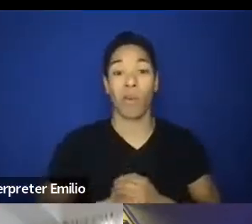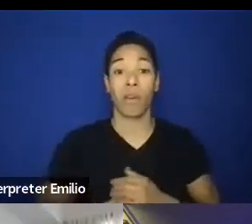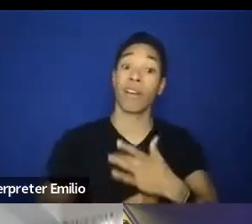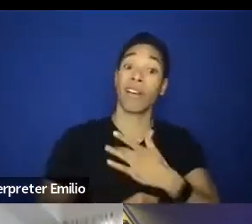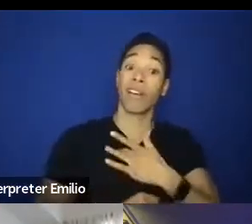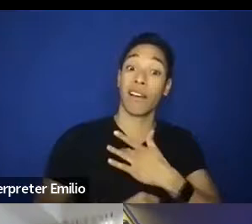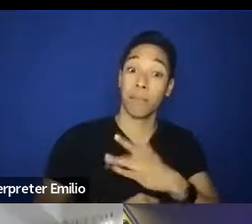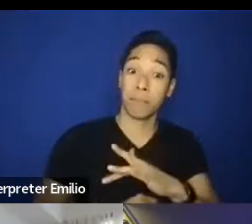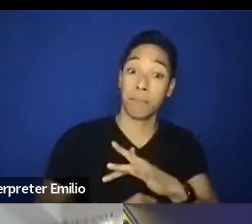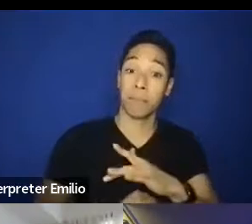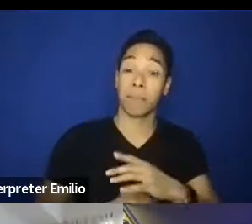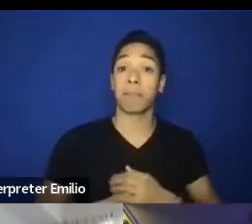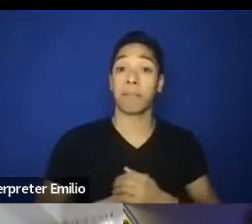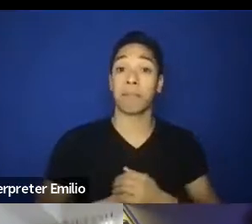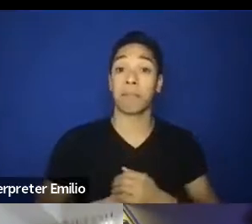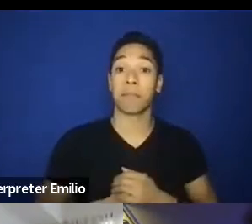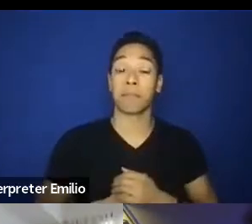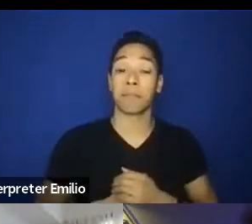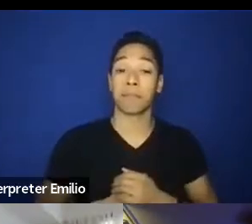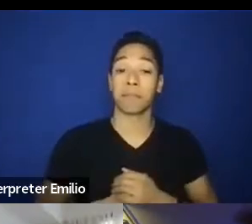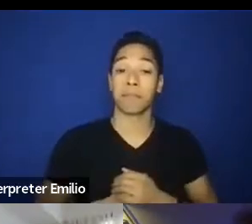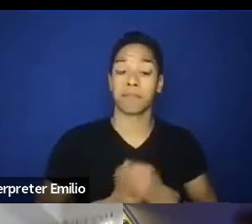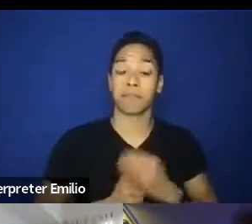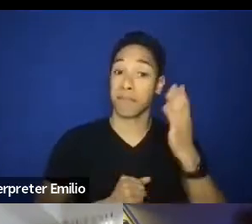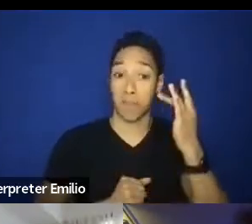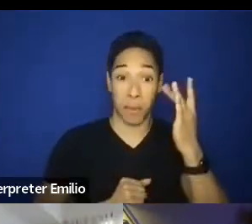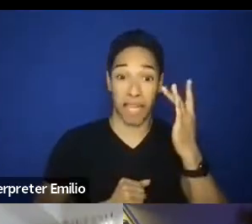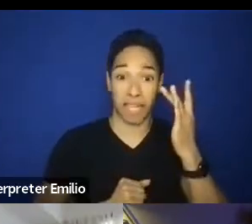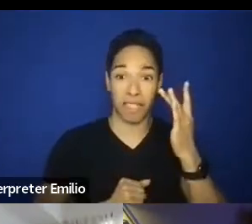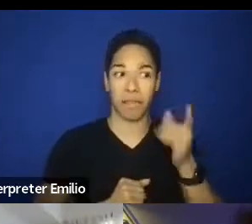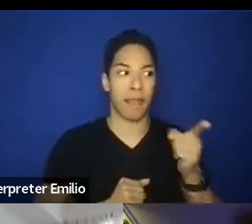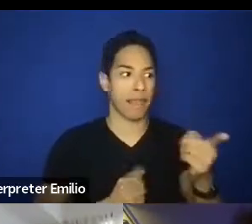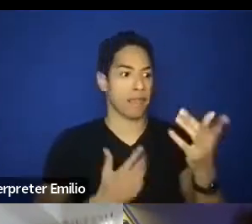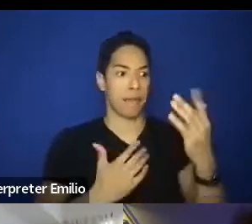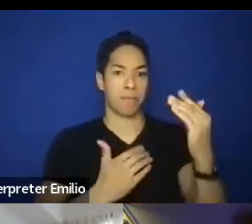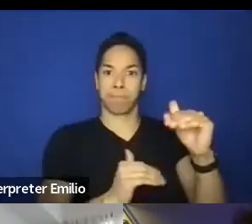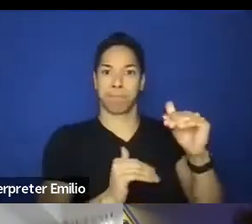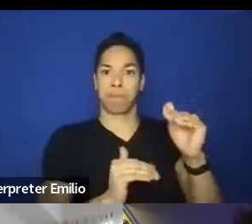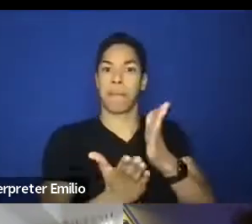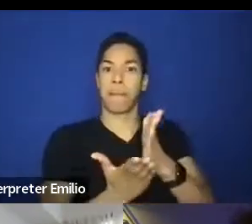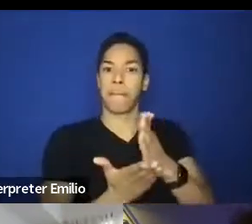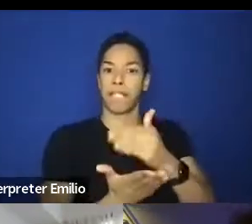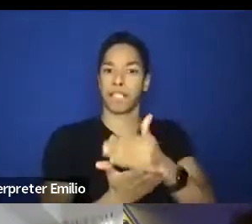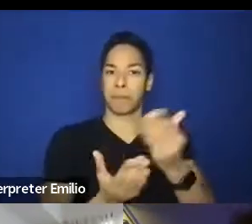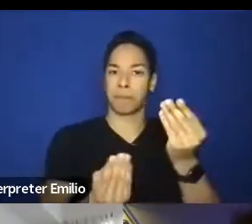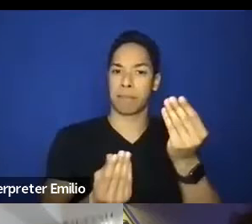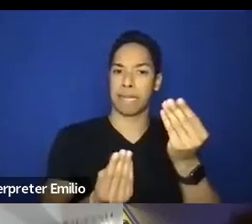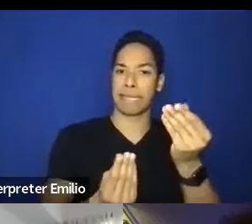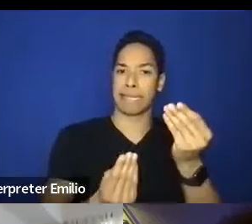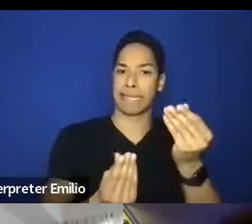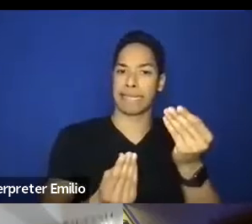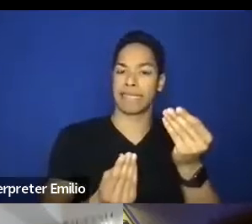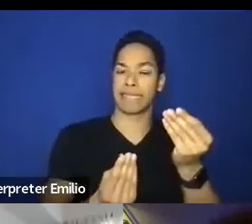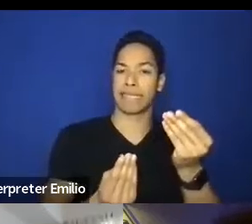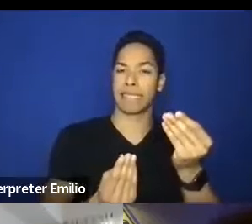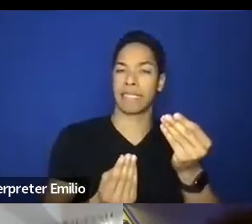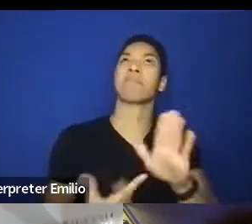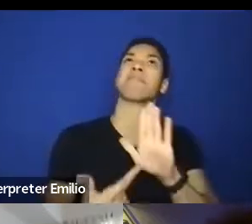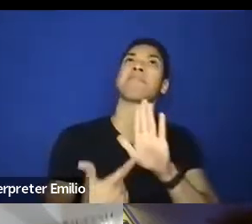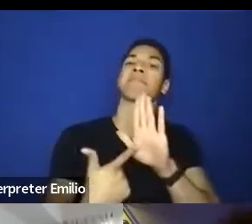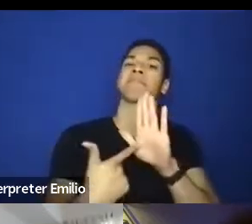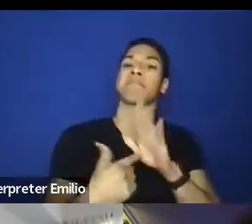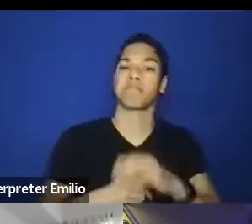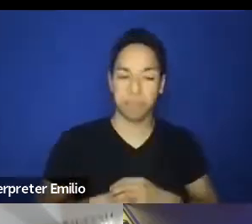usually it's because they don't want to spend more money during that process. Like, for example,